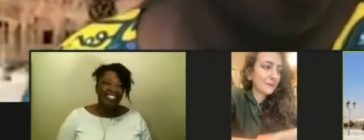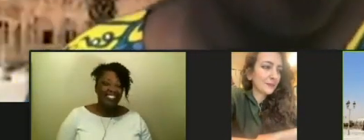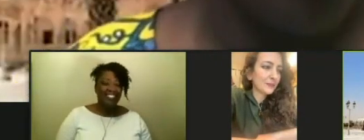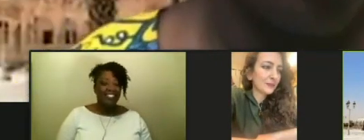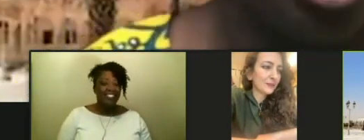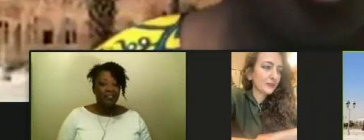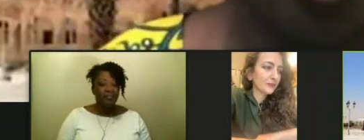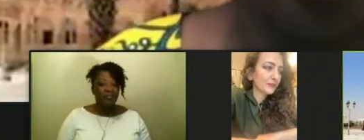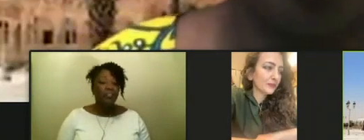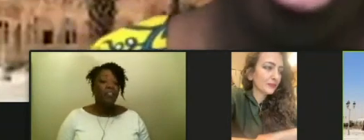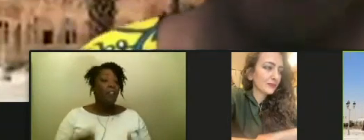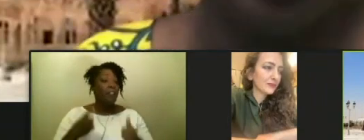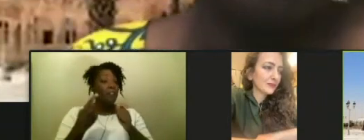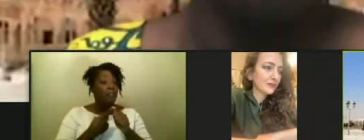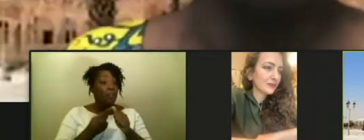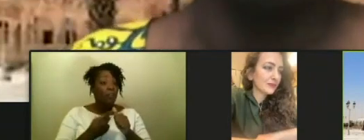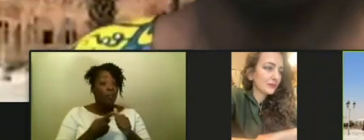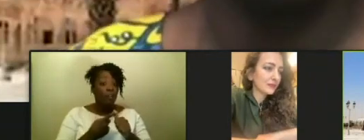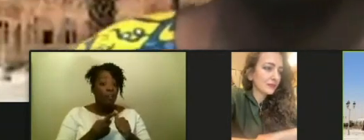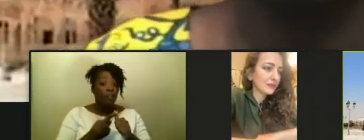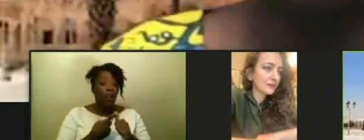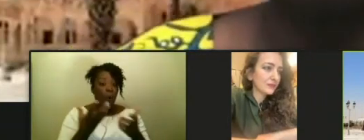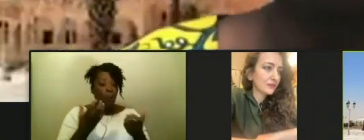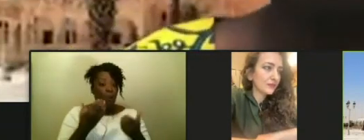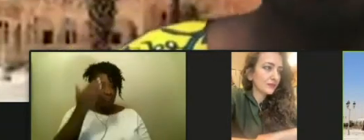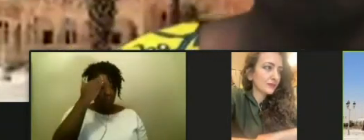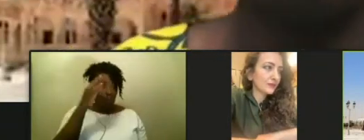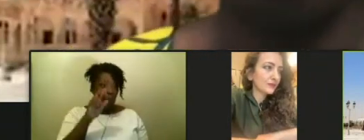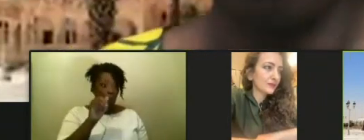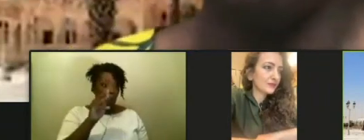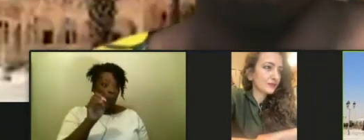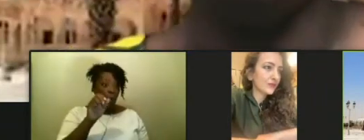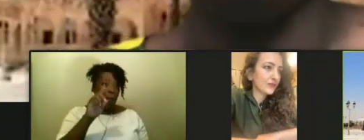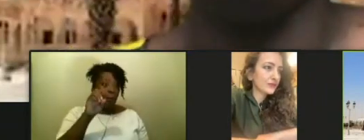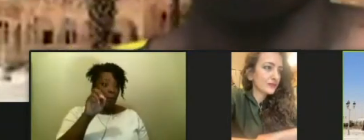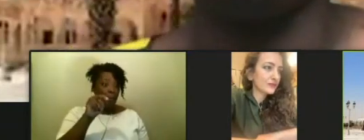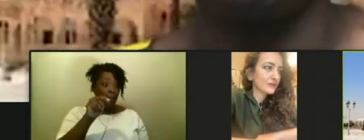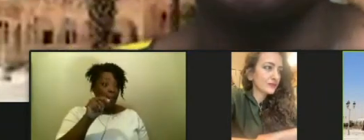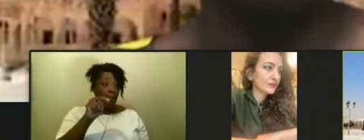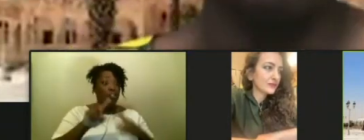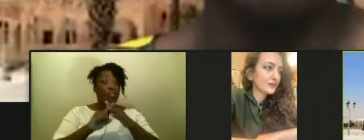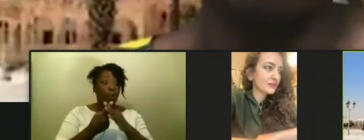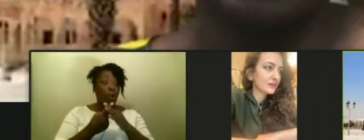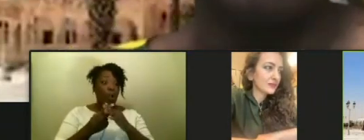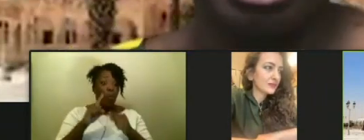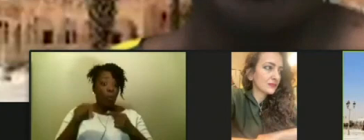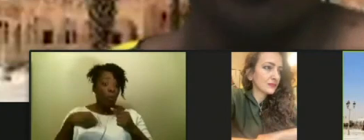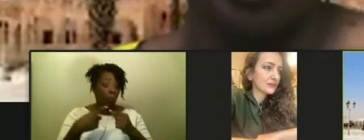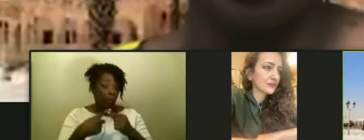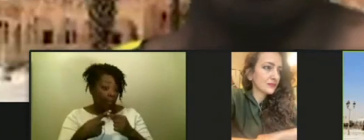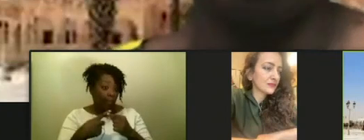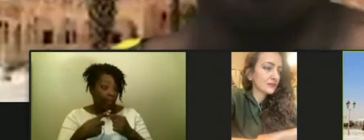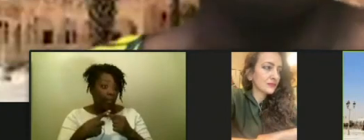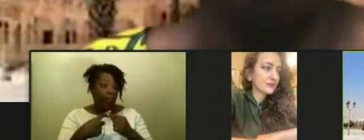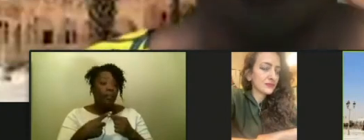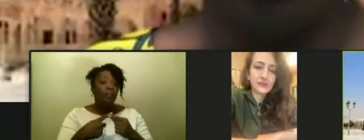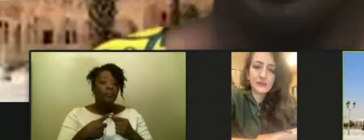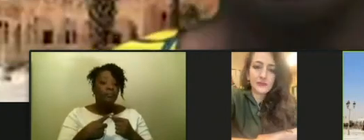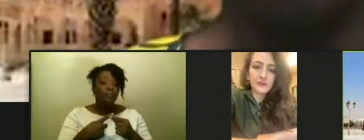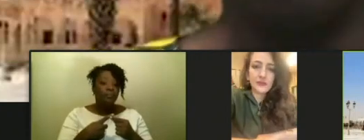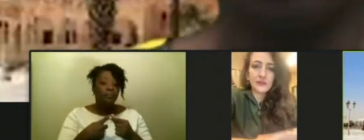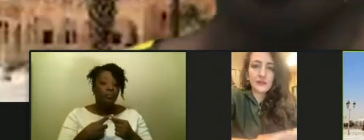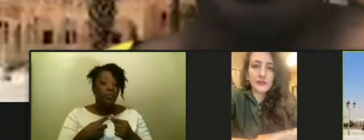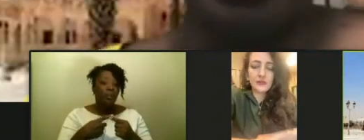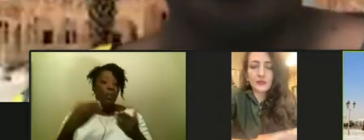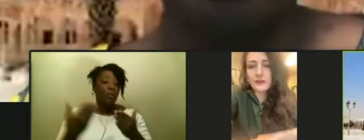So first of all, I want folks to know that Ramadan start, when is Ramadan? Ramadan start when the new